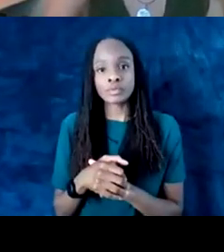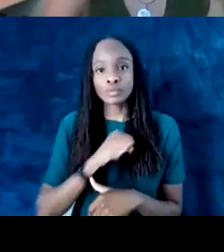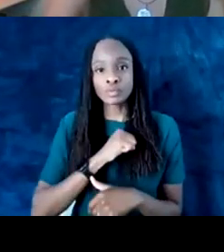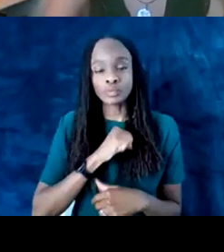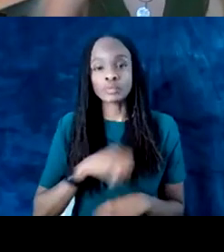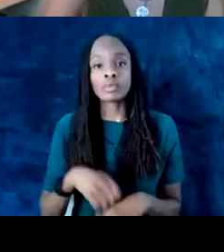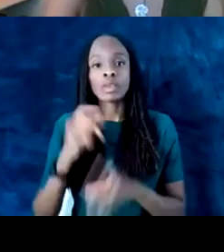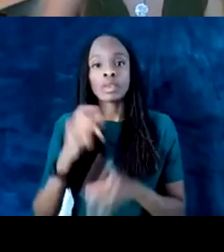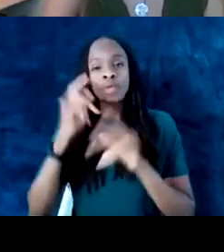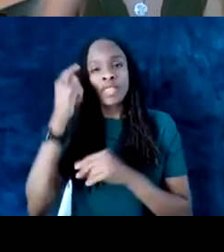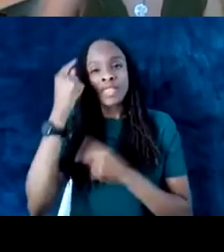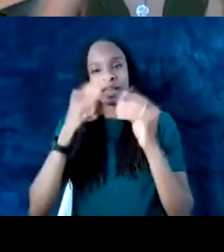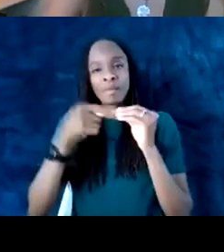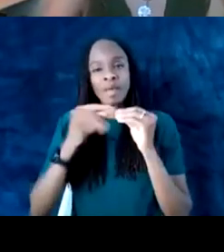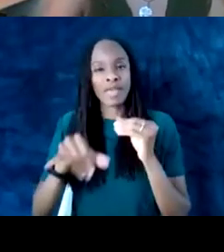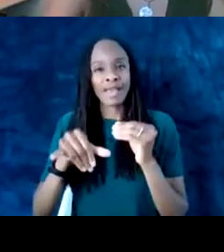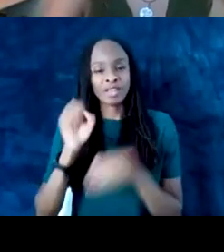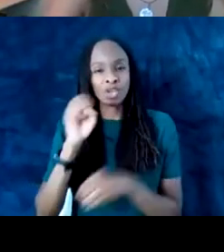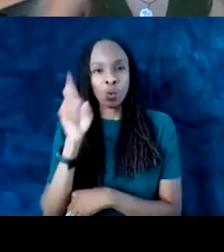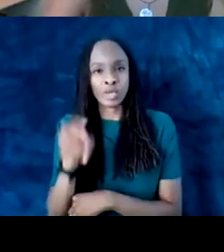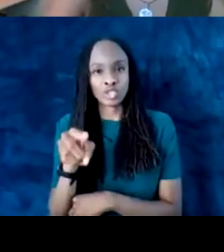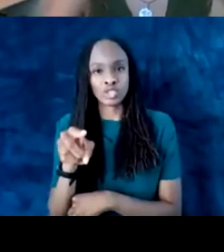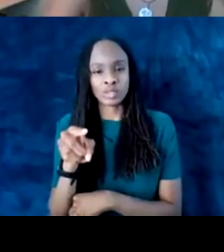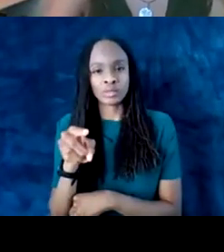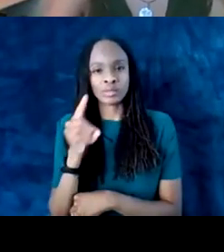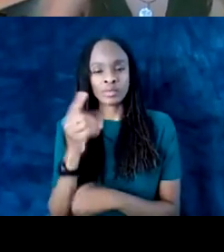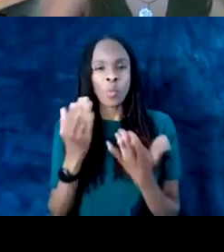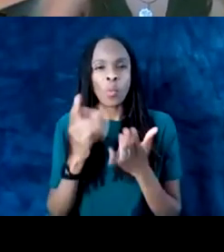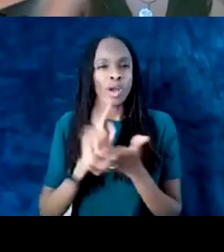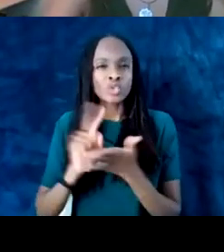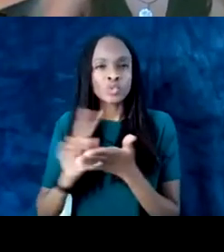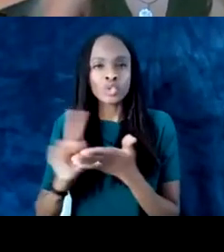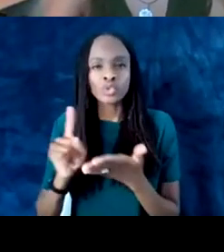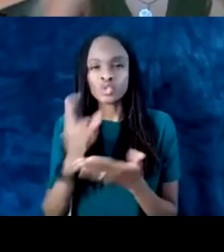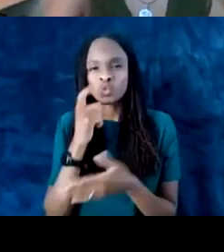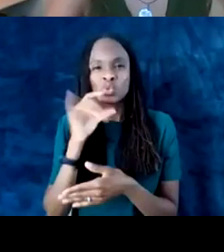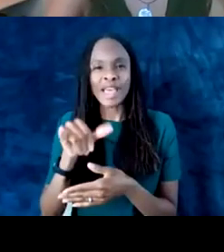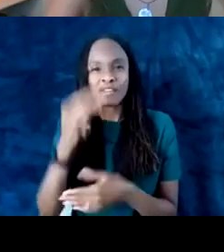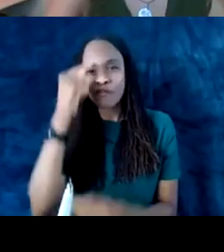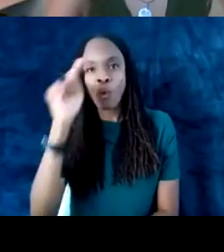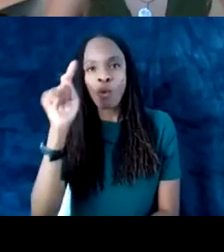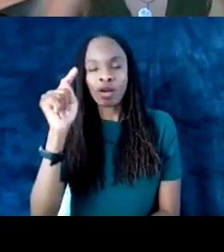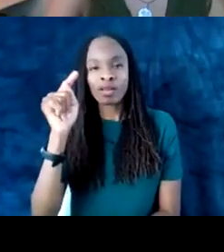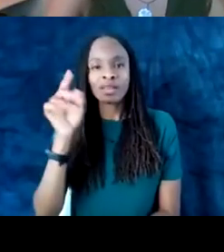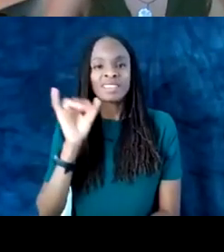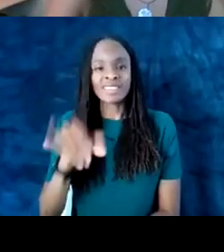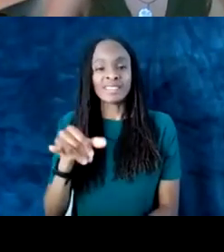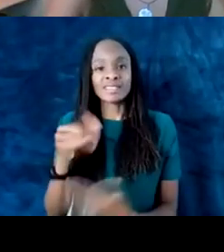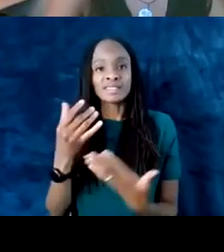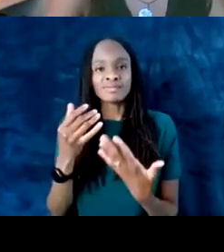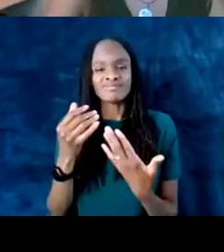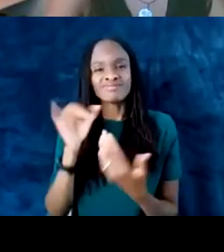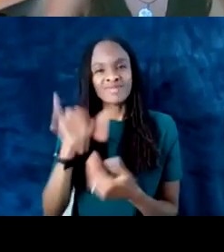thinking about this question, not only of, you know, what is research and who is it for, you know, is a follow-up question, which is, you know, what